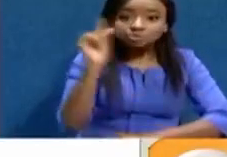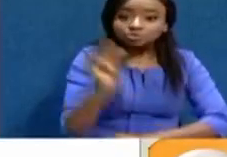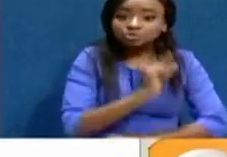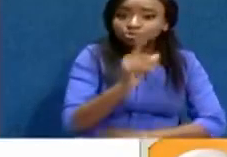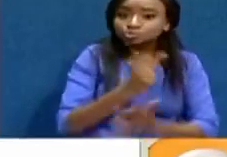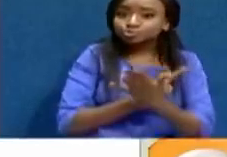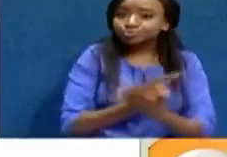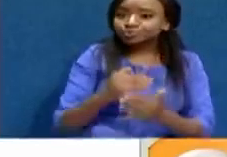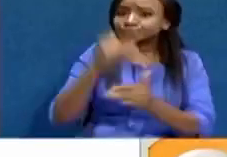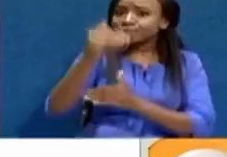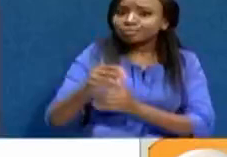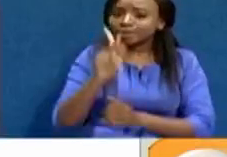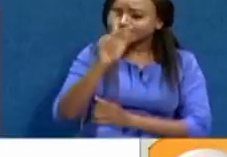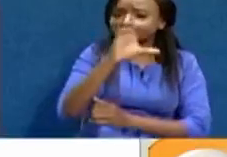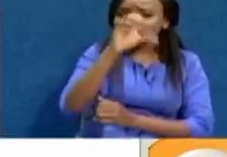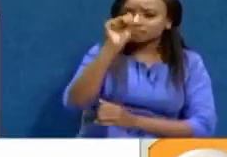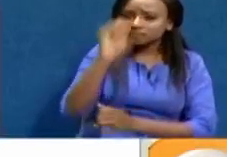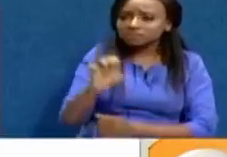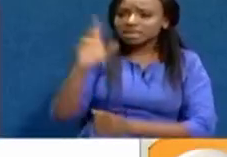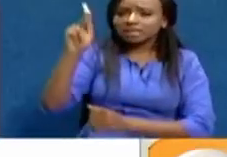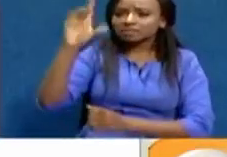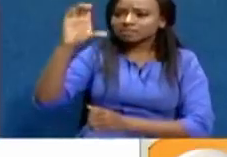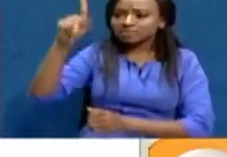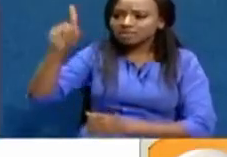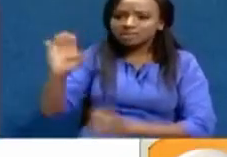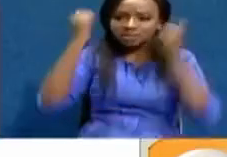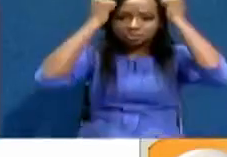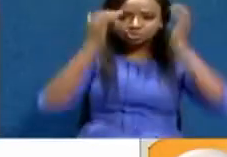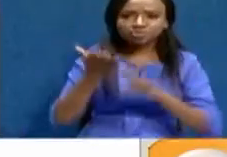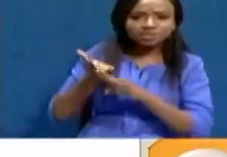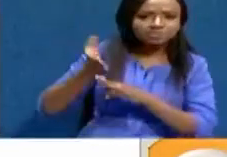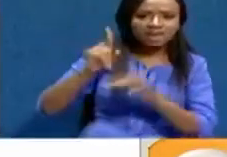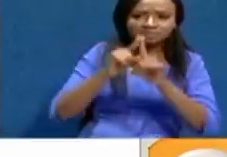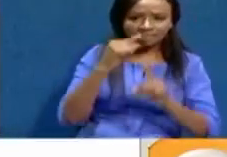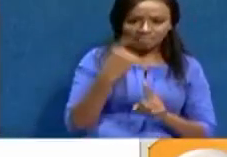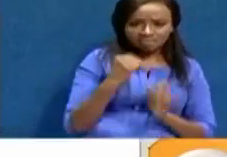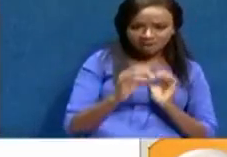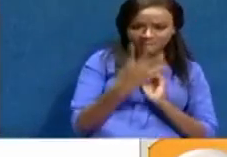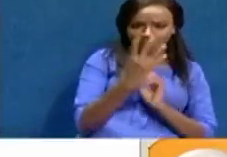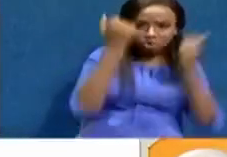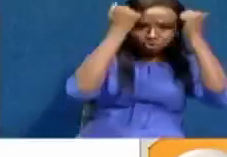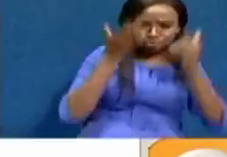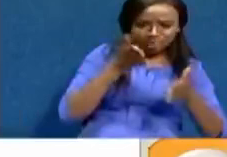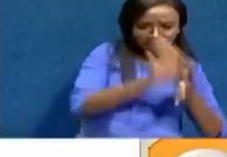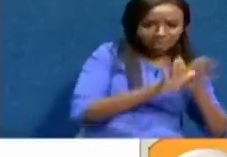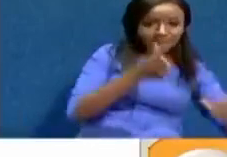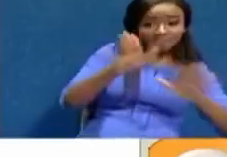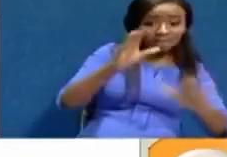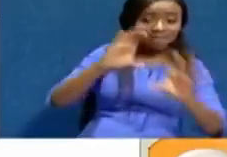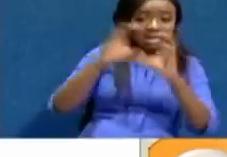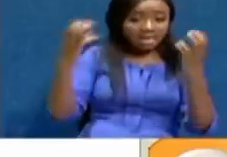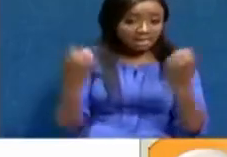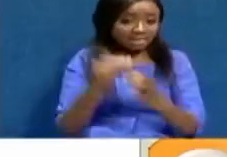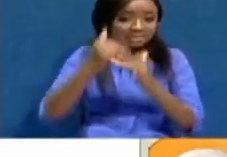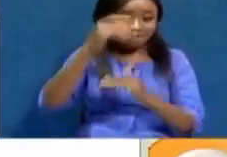them, specifically the KCSC and KCP candidates, as well as grade four pupils, finally returned to class after